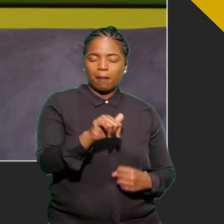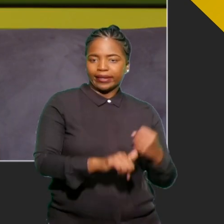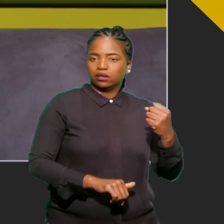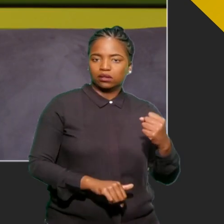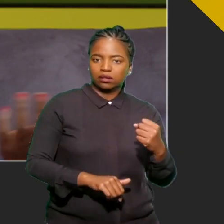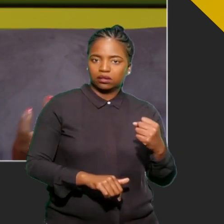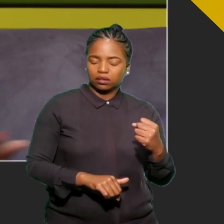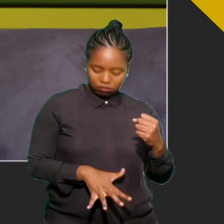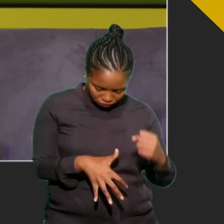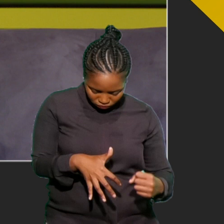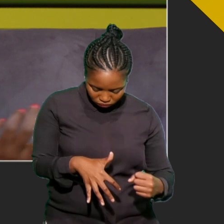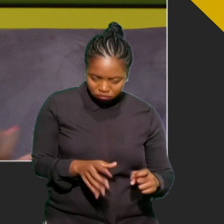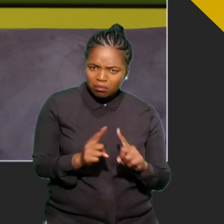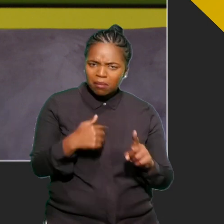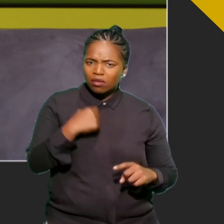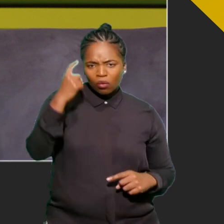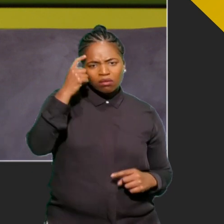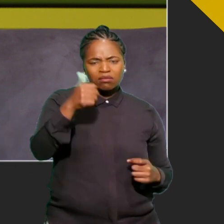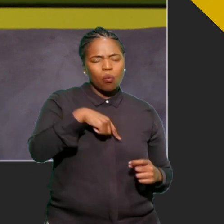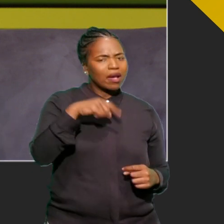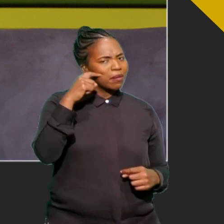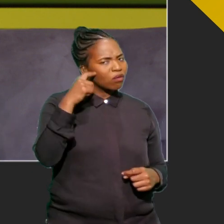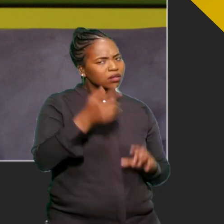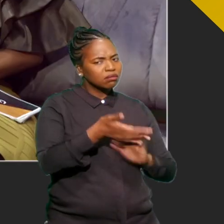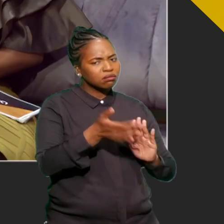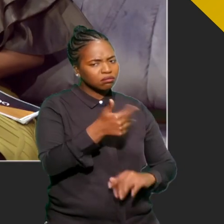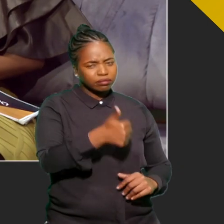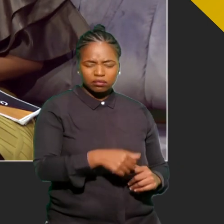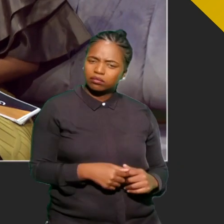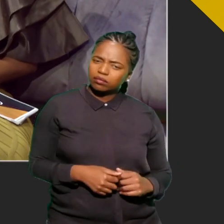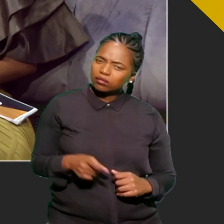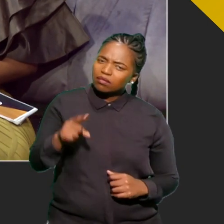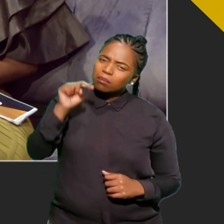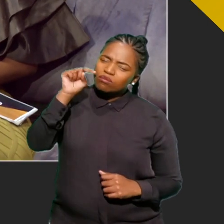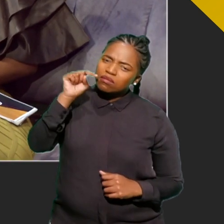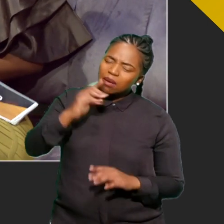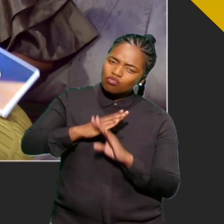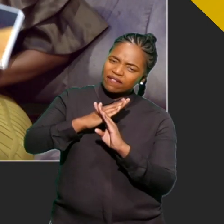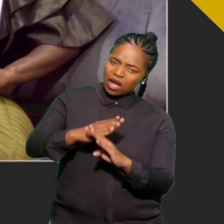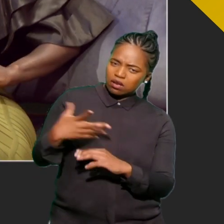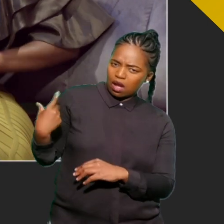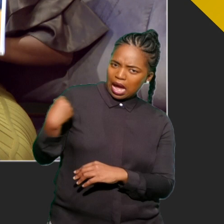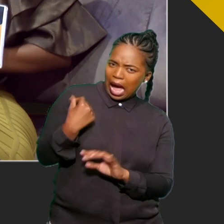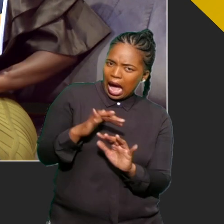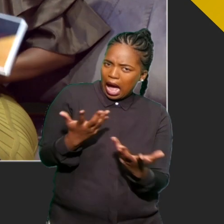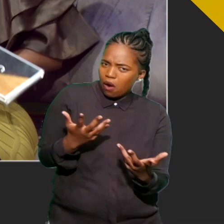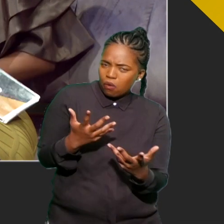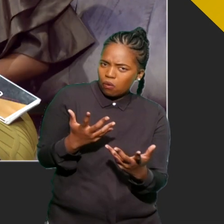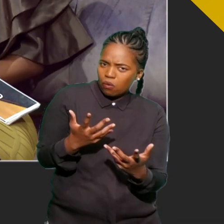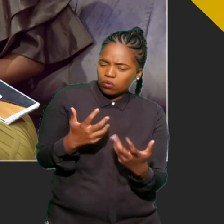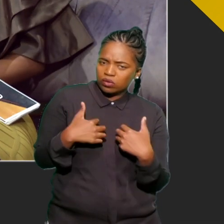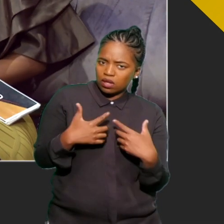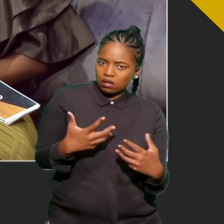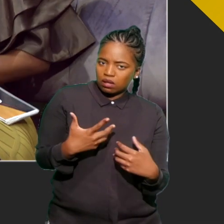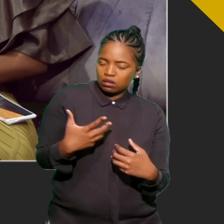kuno rhyme and do you know what normal? Tava yako prevent that we rutile kima. How did you get to the point where